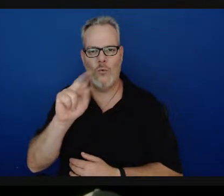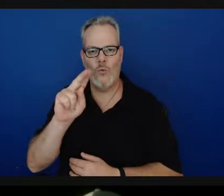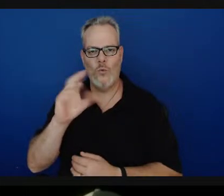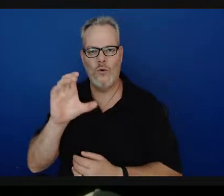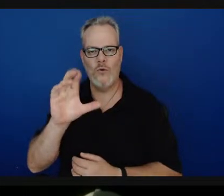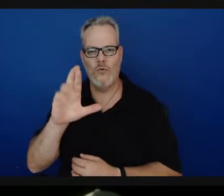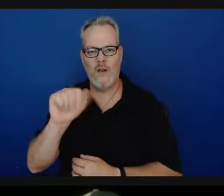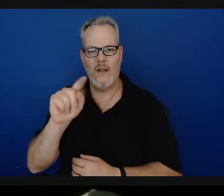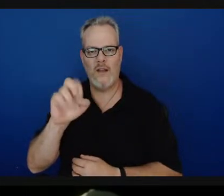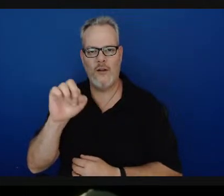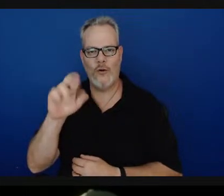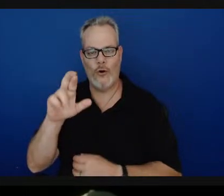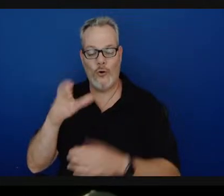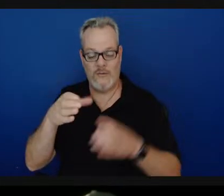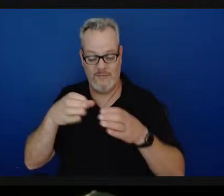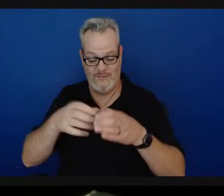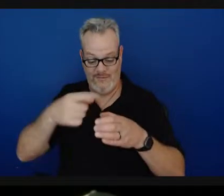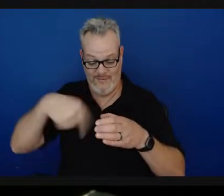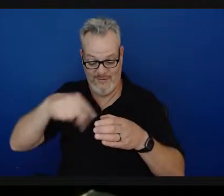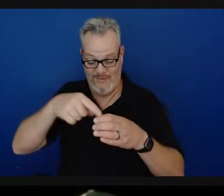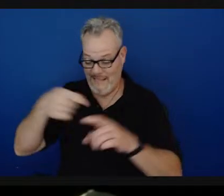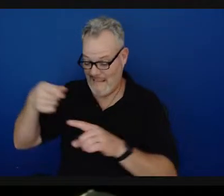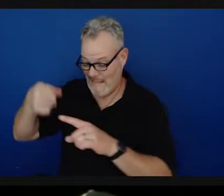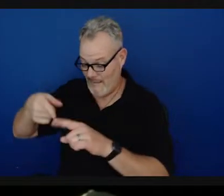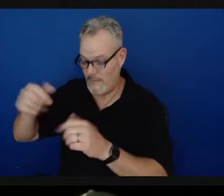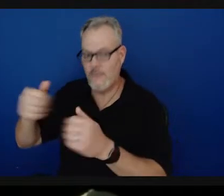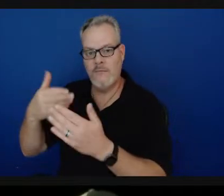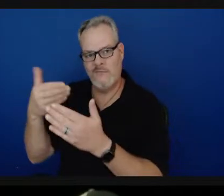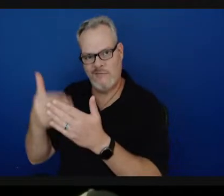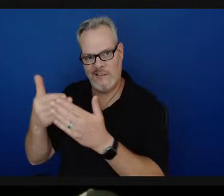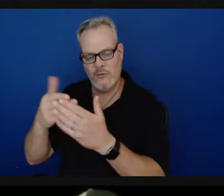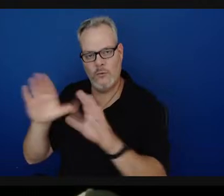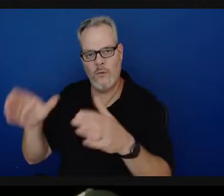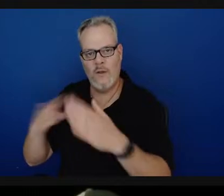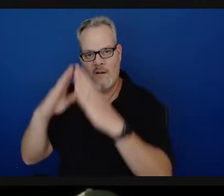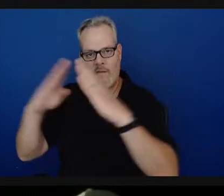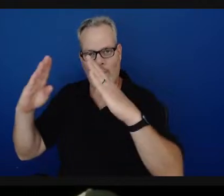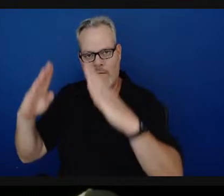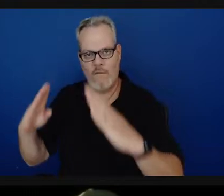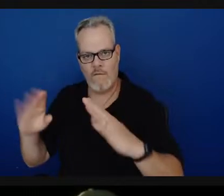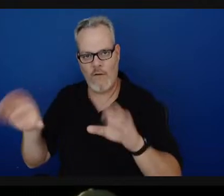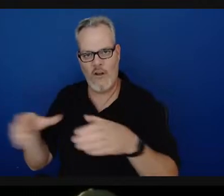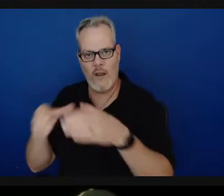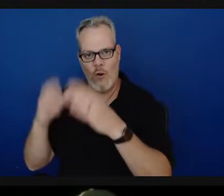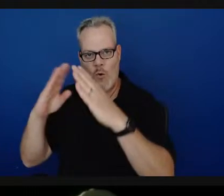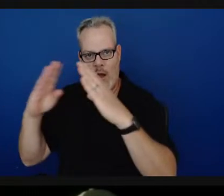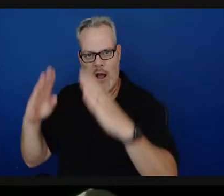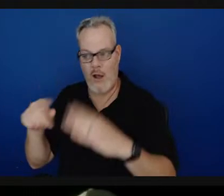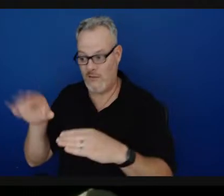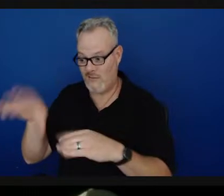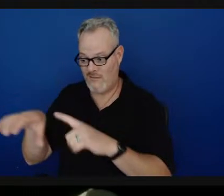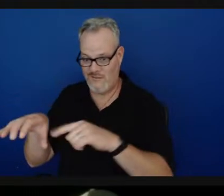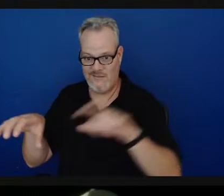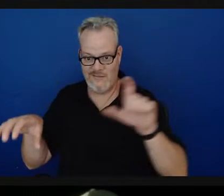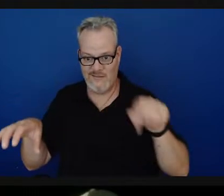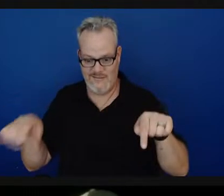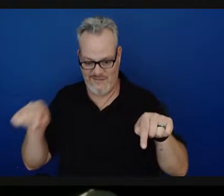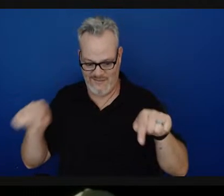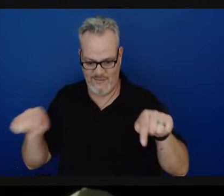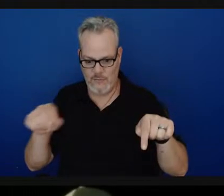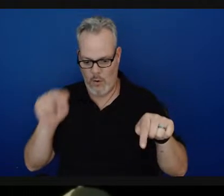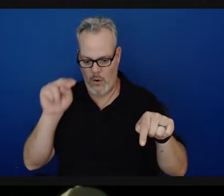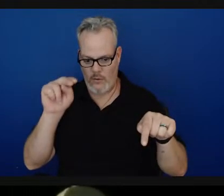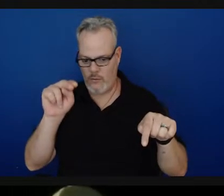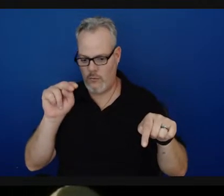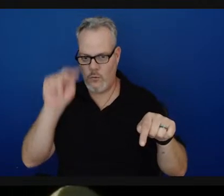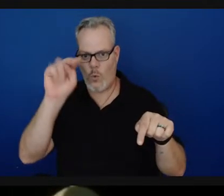volcano house and Kanakakoi overlook here and here, as well as anywhere on this northeast side of Kīlauea Pele,